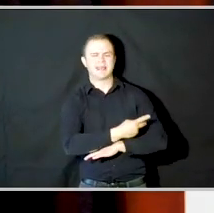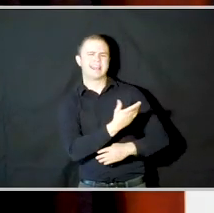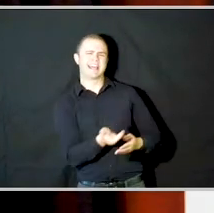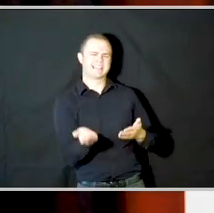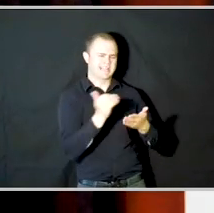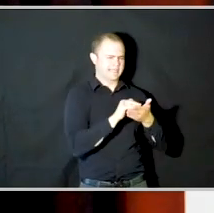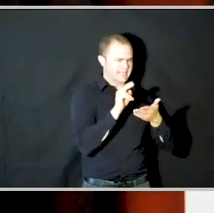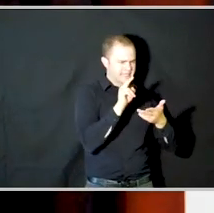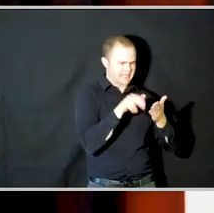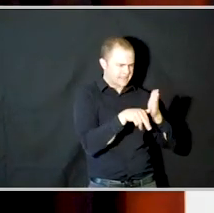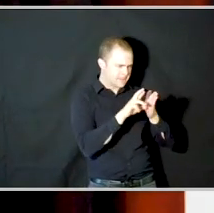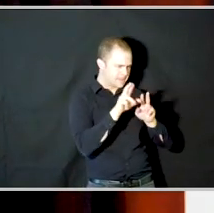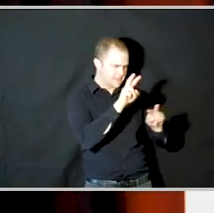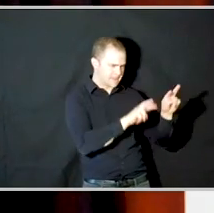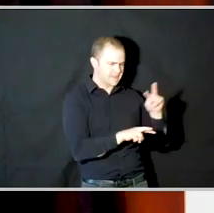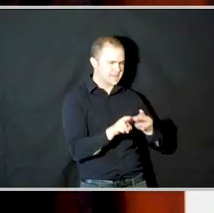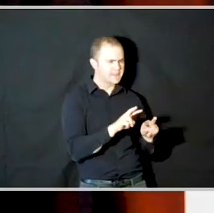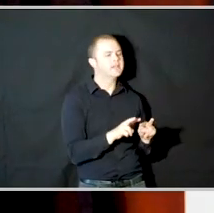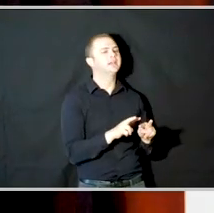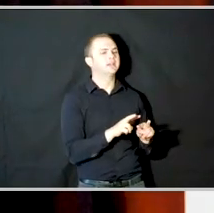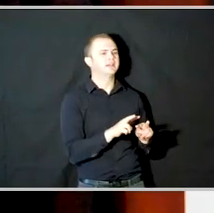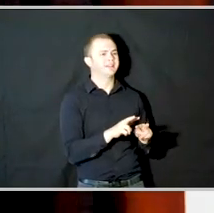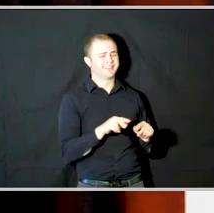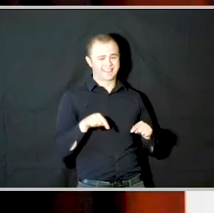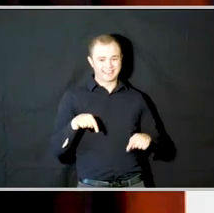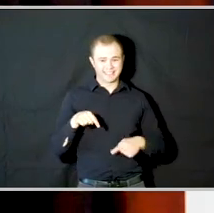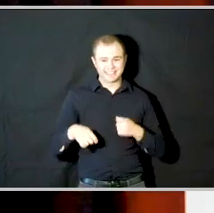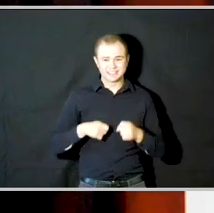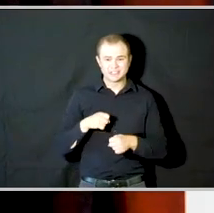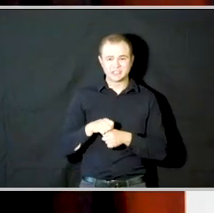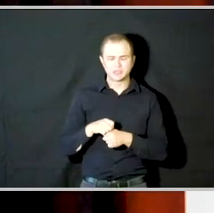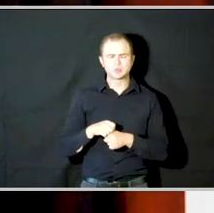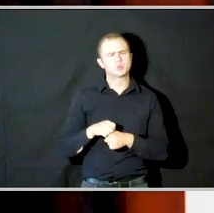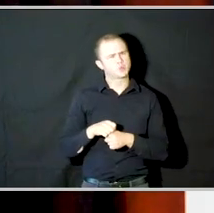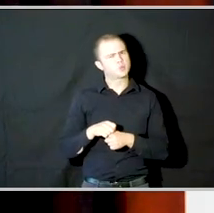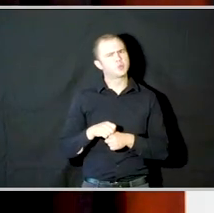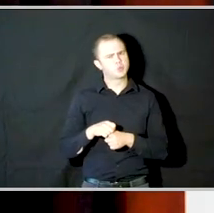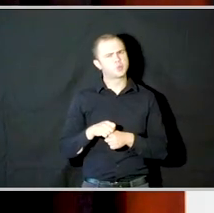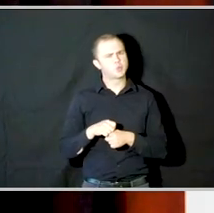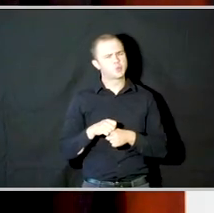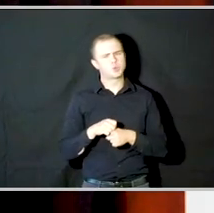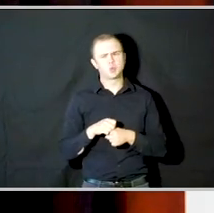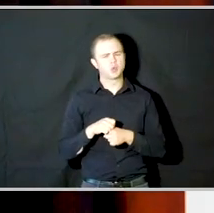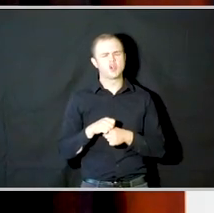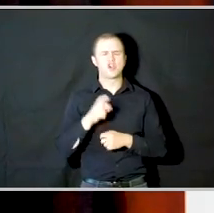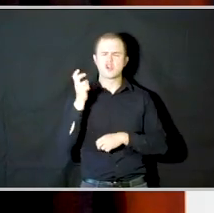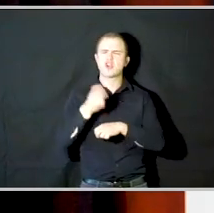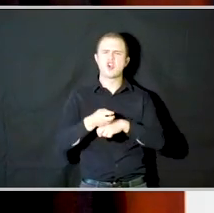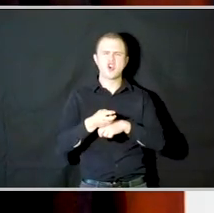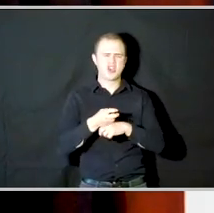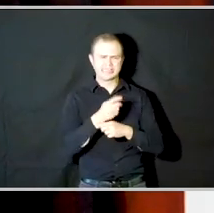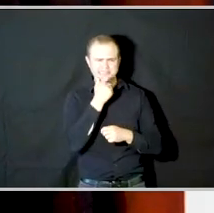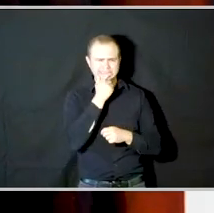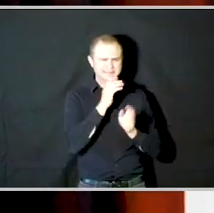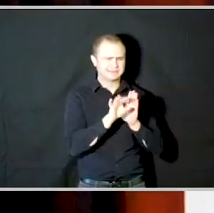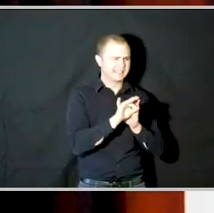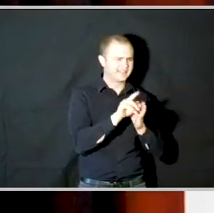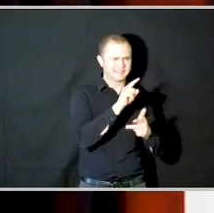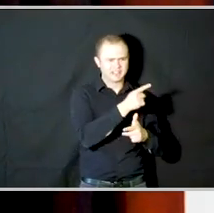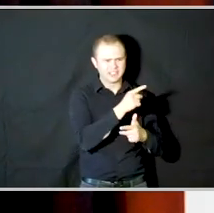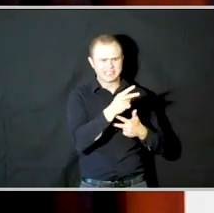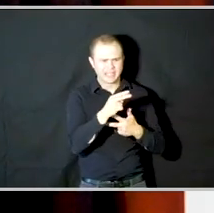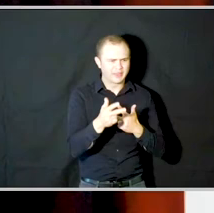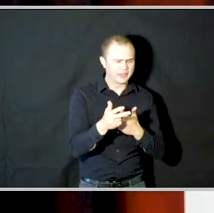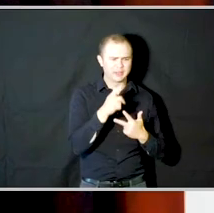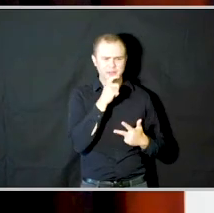this has been the most difficult year trying to determine between first place, second place, and third place. And many times